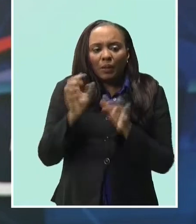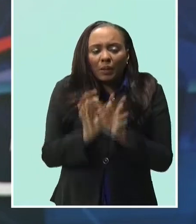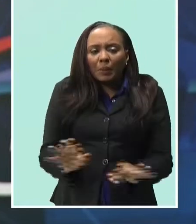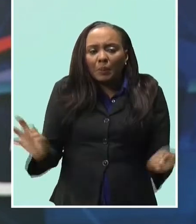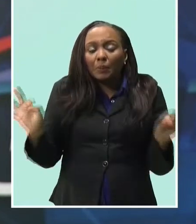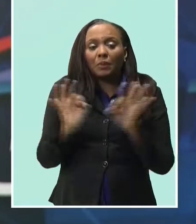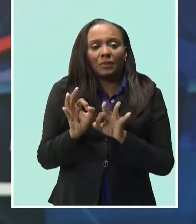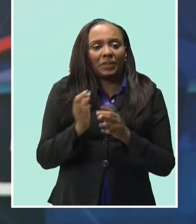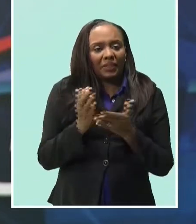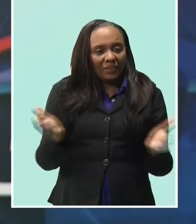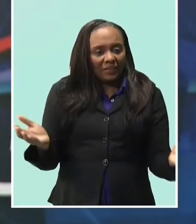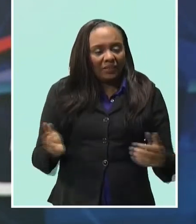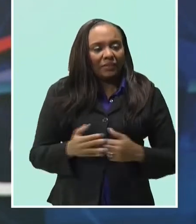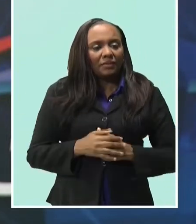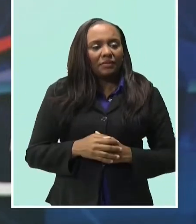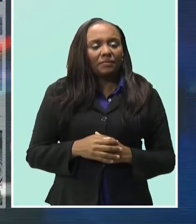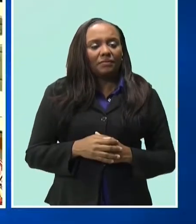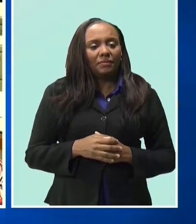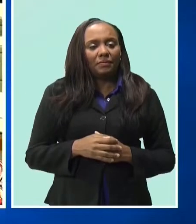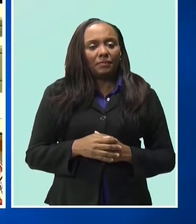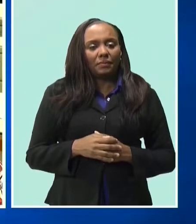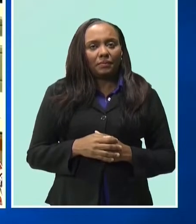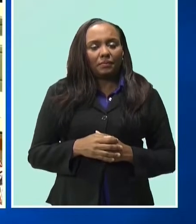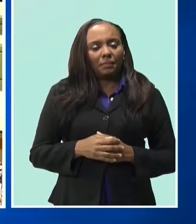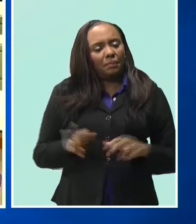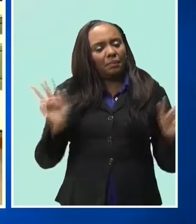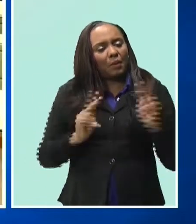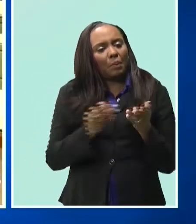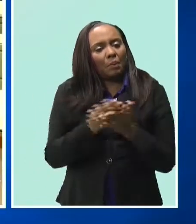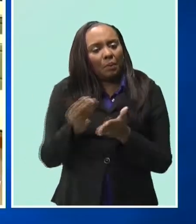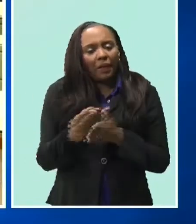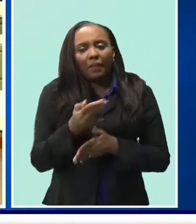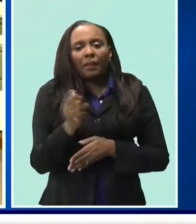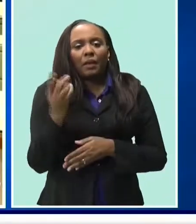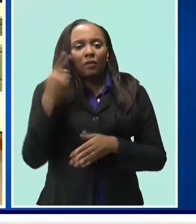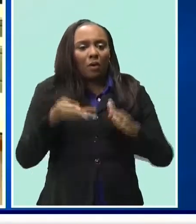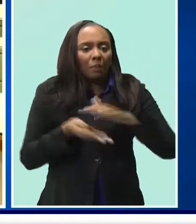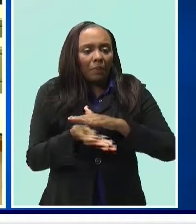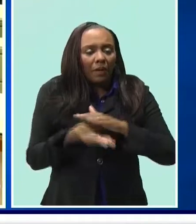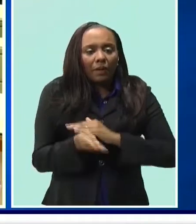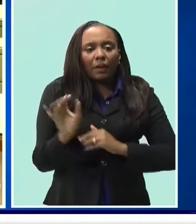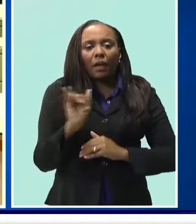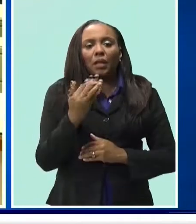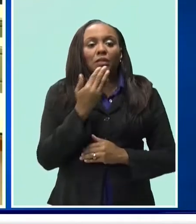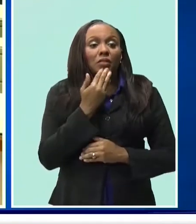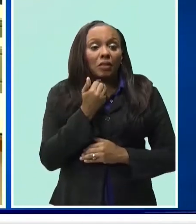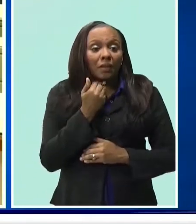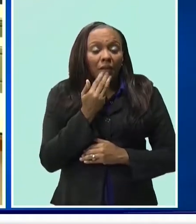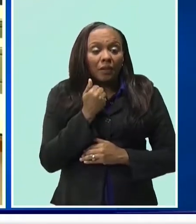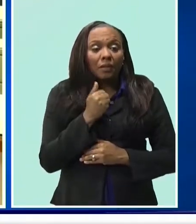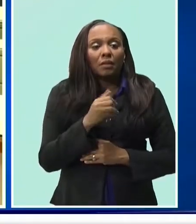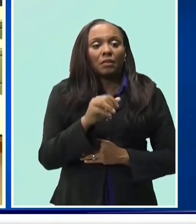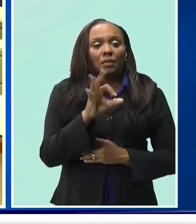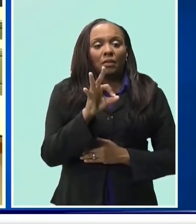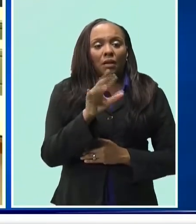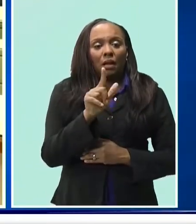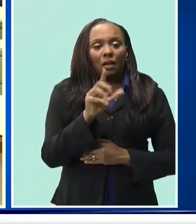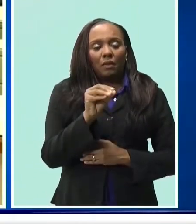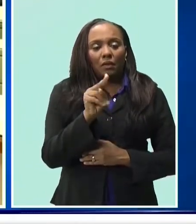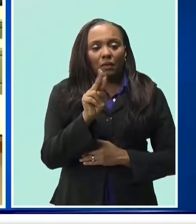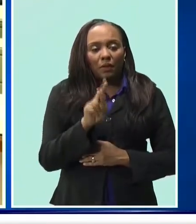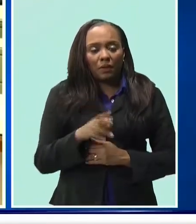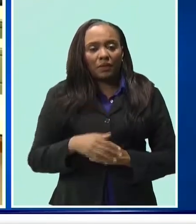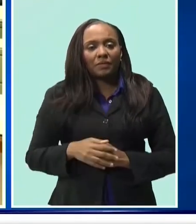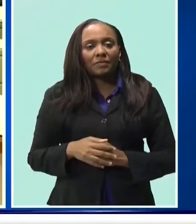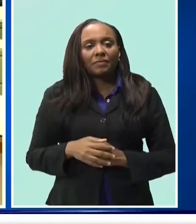time. Things for baking, flour, sugar, the essentials. And, for the ladies, for